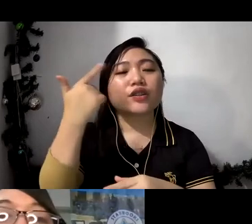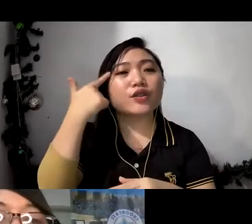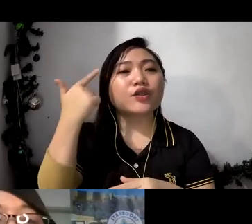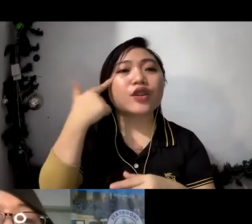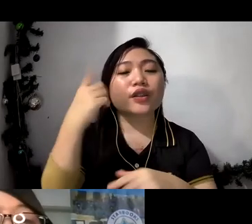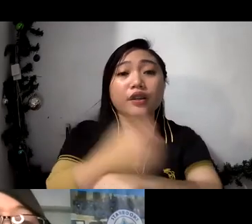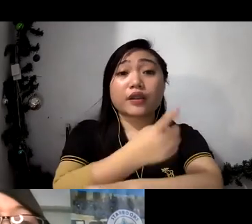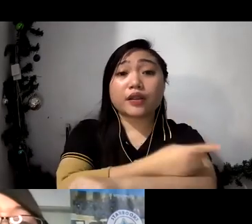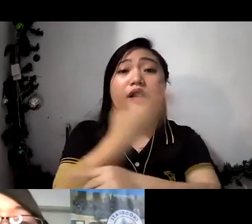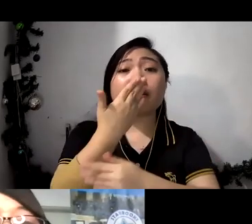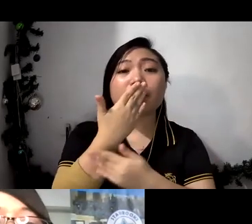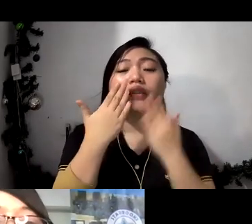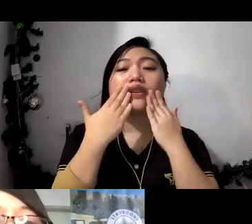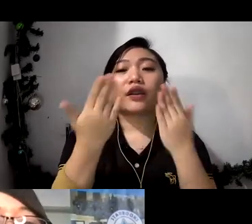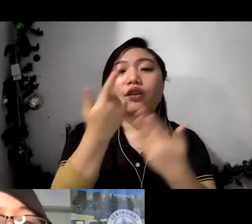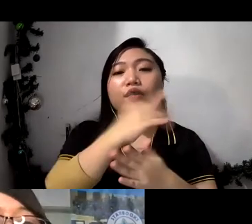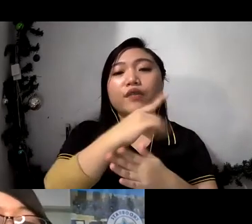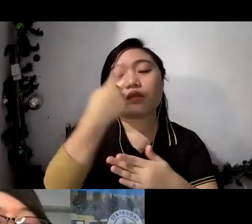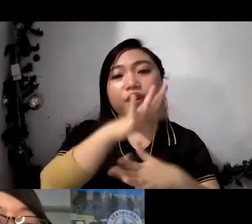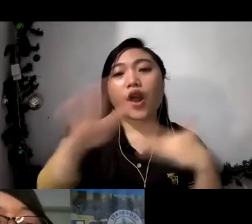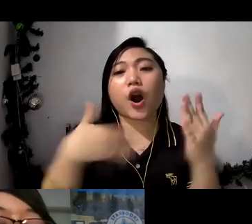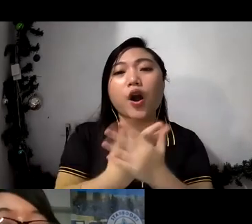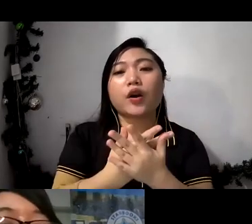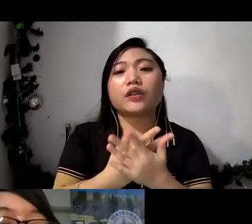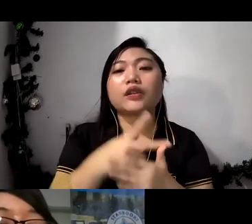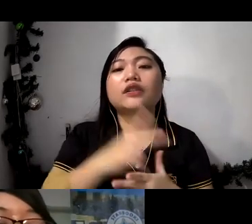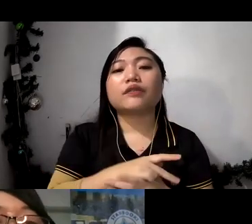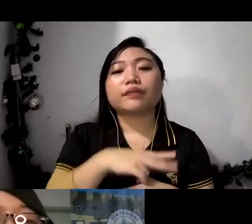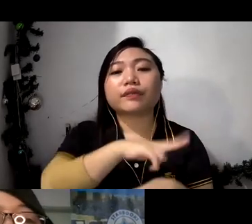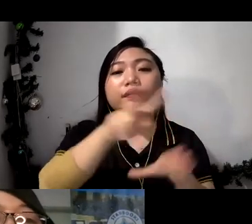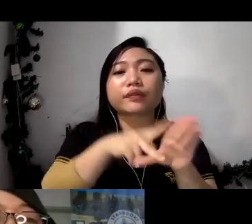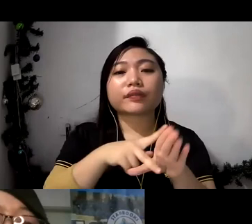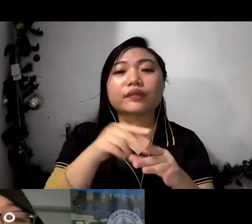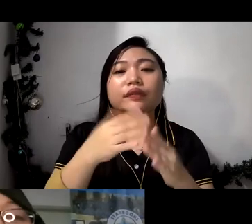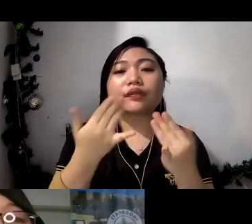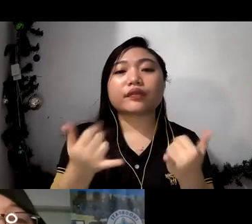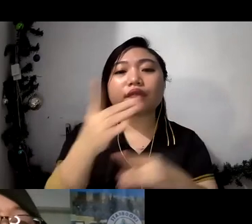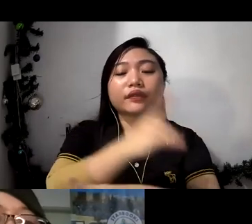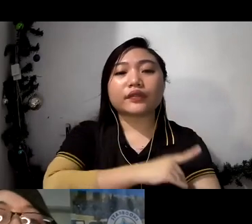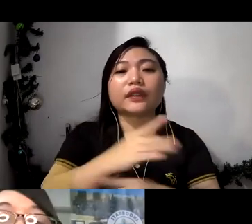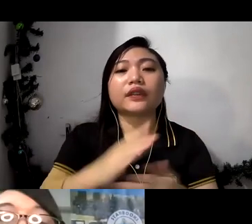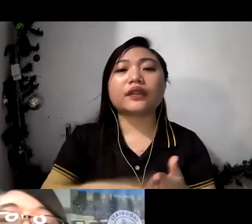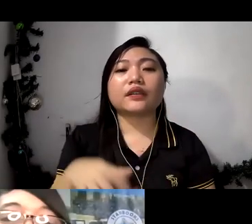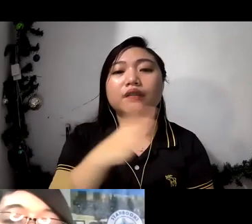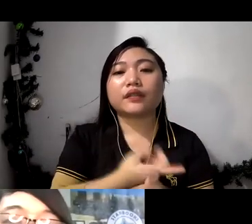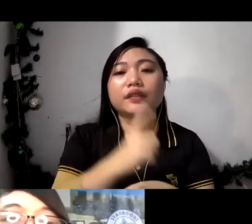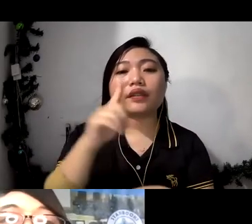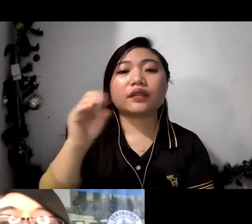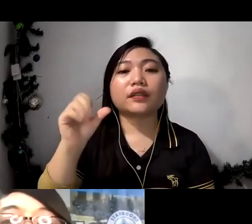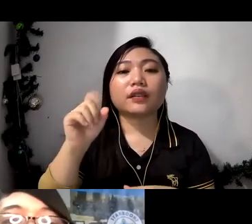of our participants for this day. So, syempre, hindi namin kayo makakalimutan, in behalf of the Department of Science and